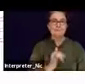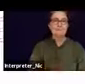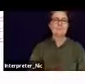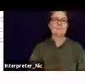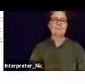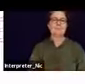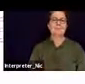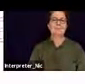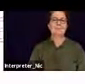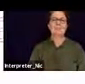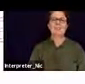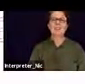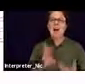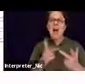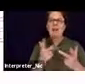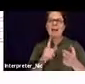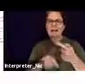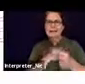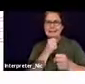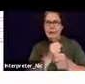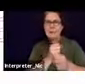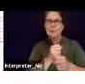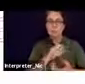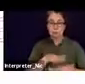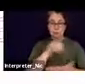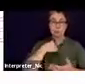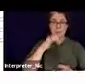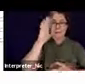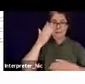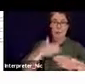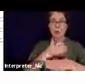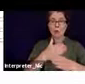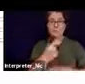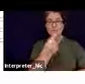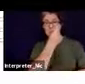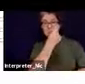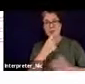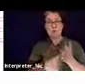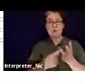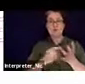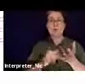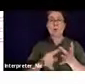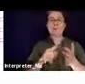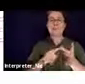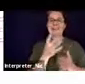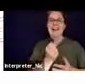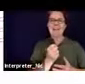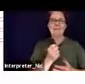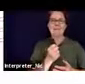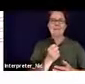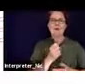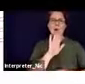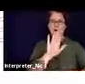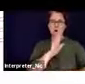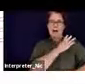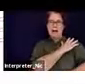And just a few more examples here. These are some of the students that I've worked with. So Rosie has what she terms upper limb deficiency, her arm finishes,